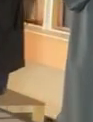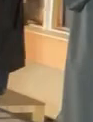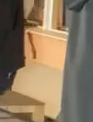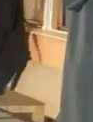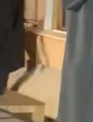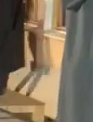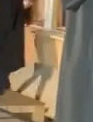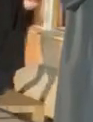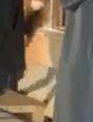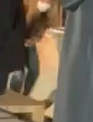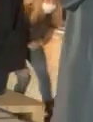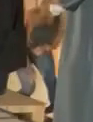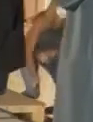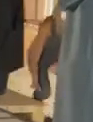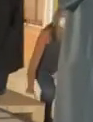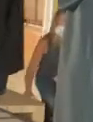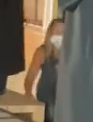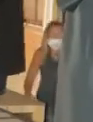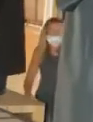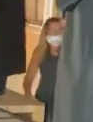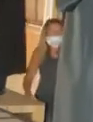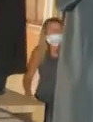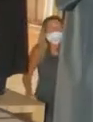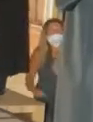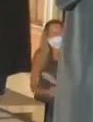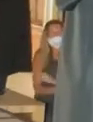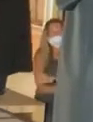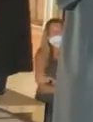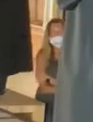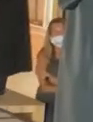Alexa Jean Horonsky.